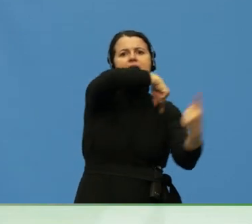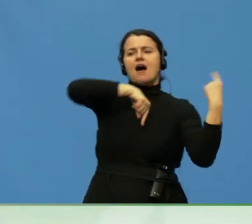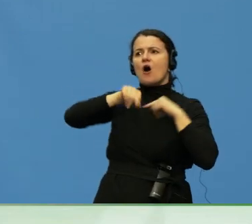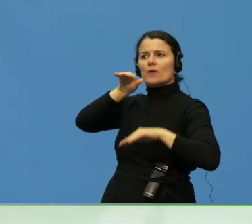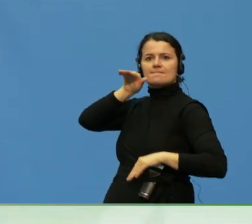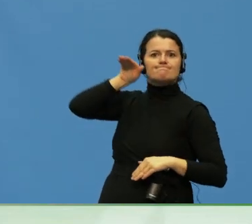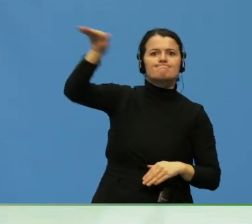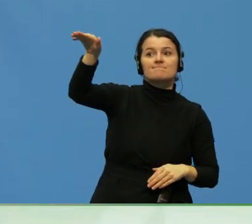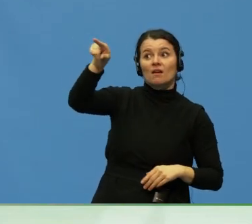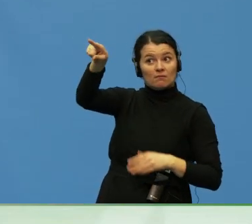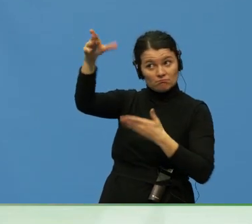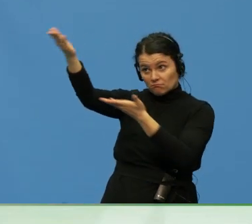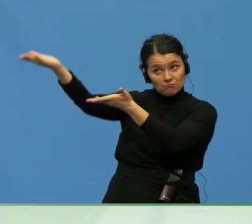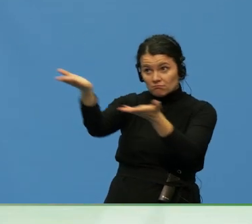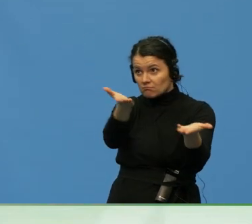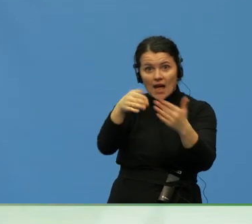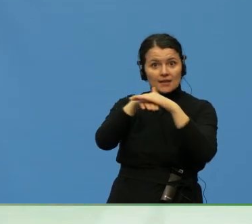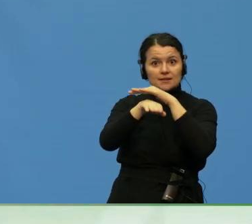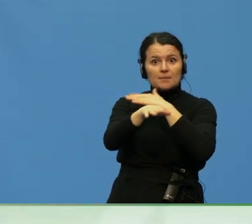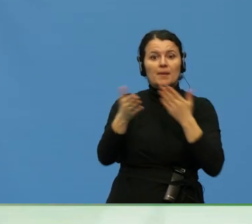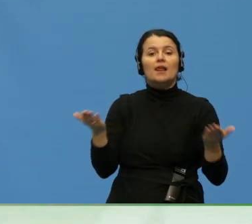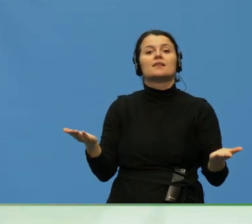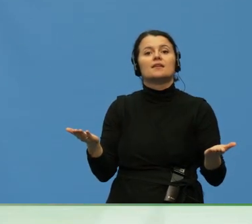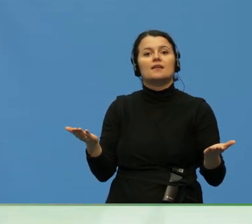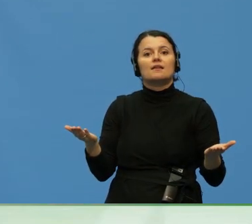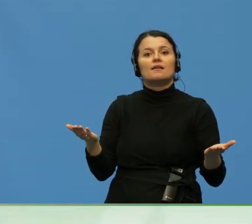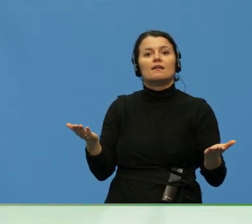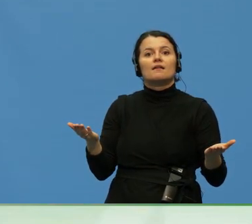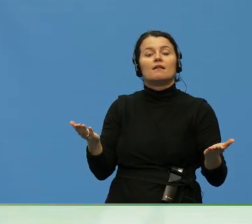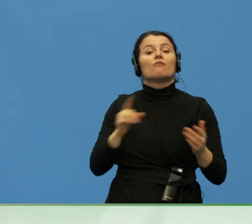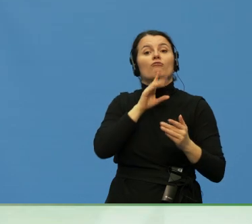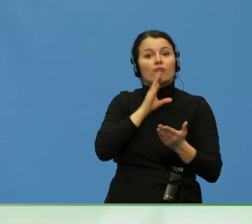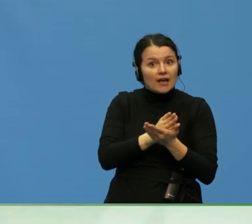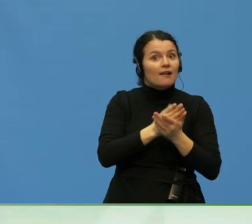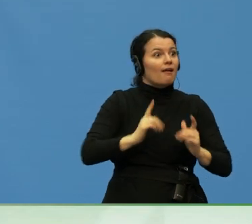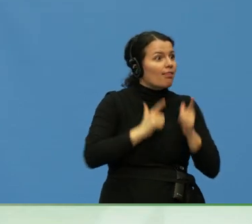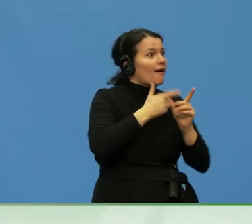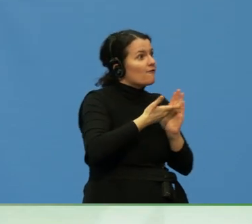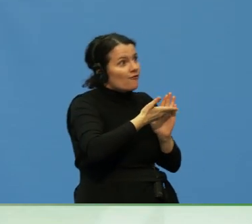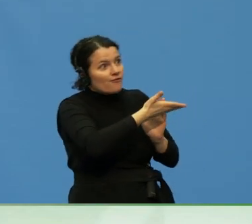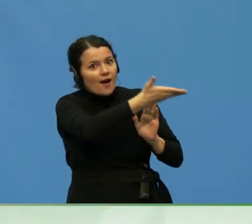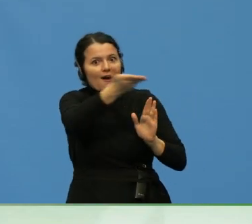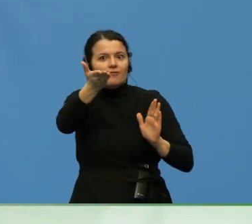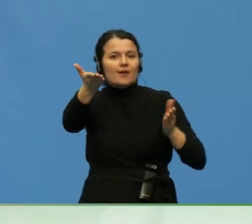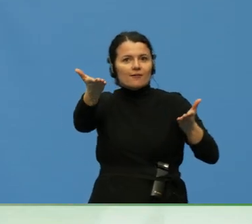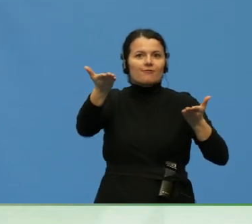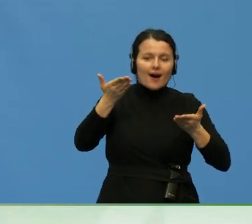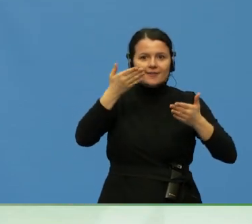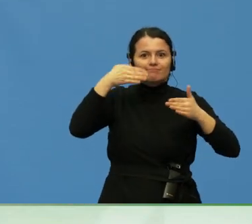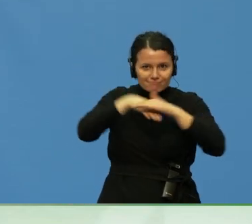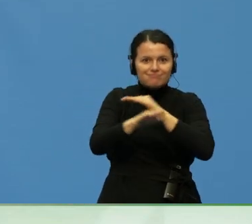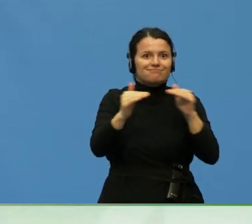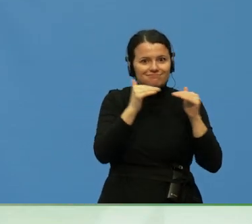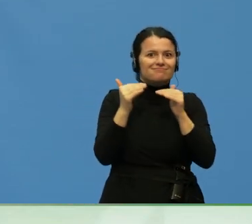delivered and translated into the life of everyone? And it's not only